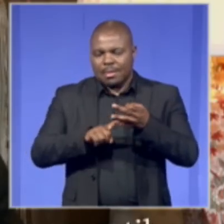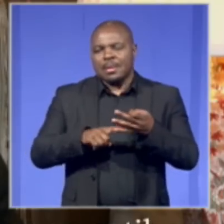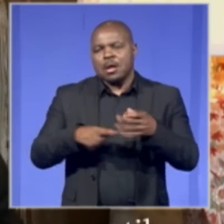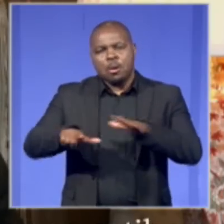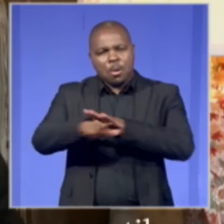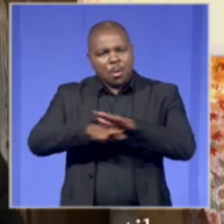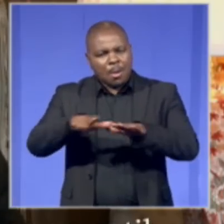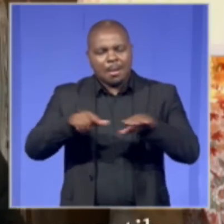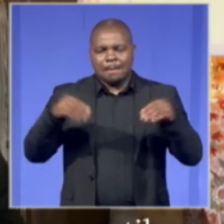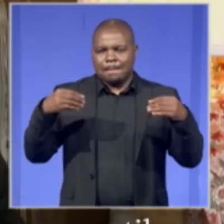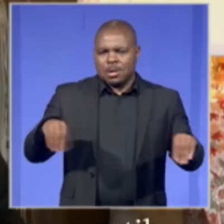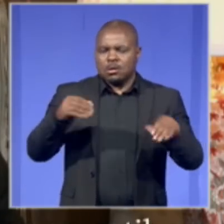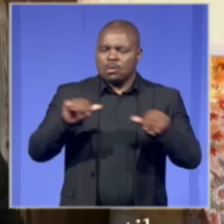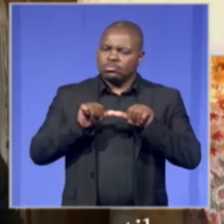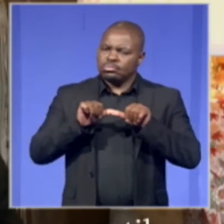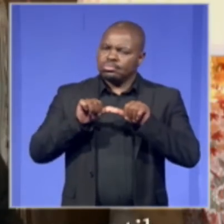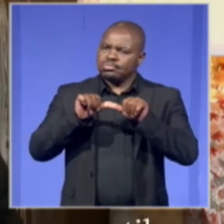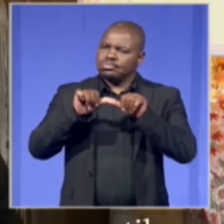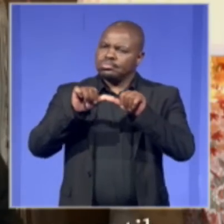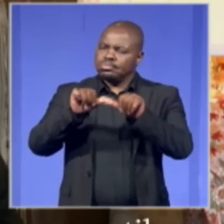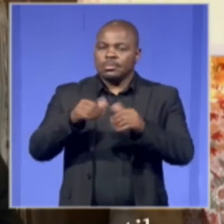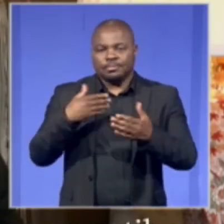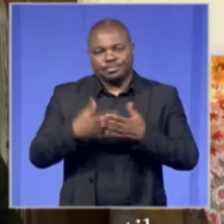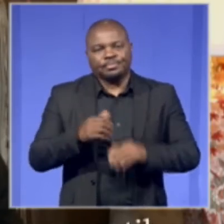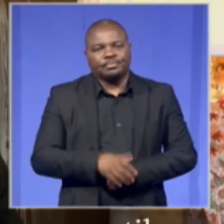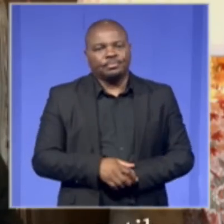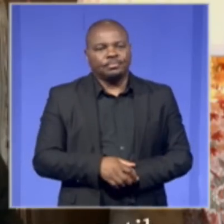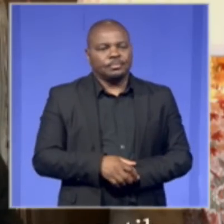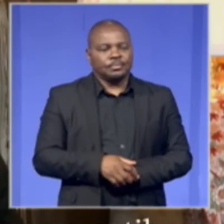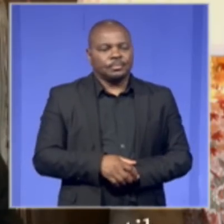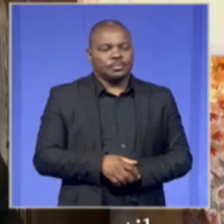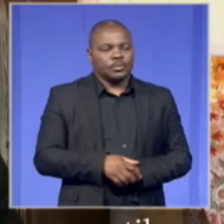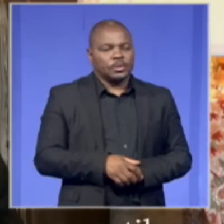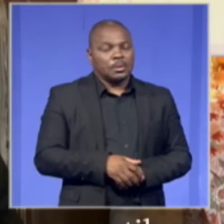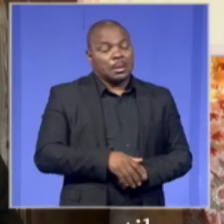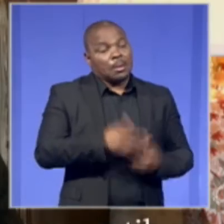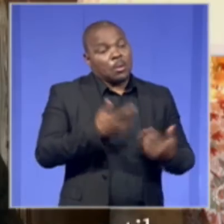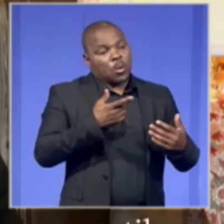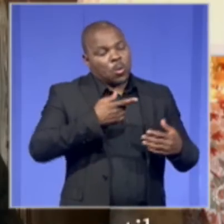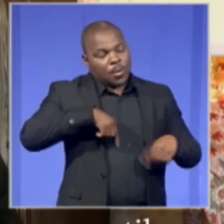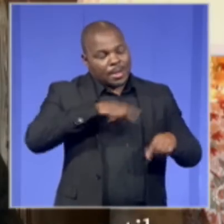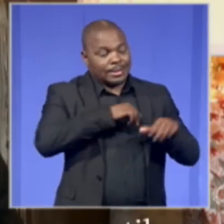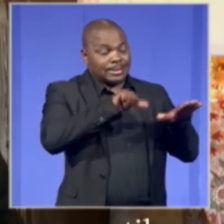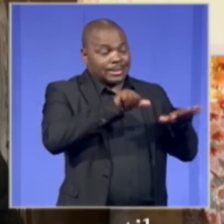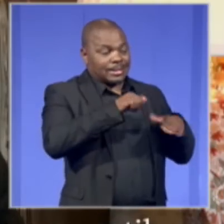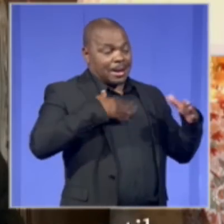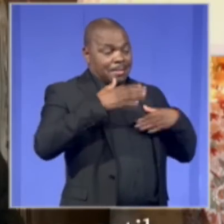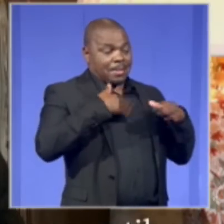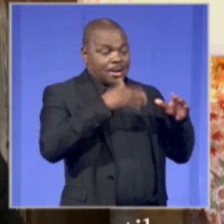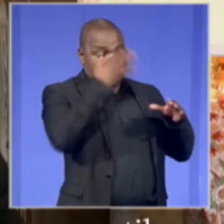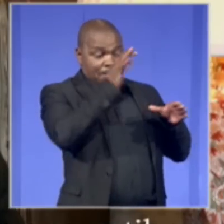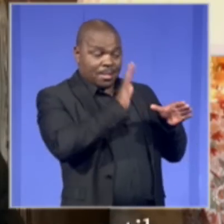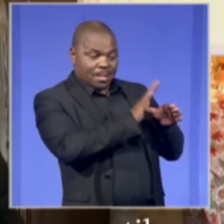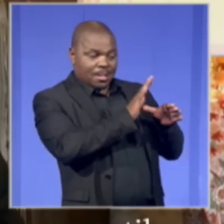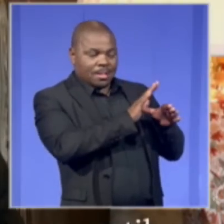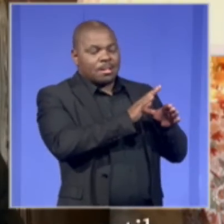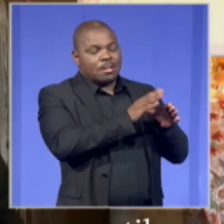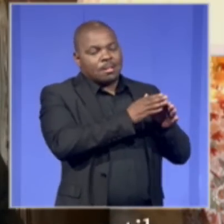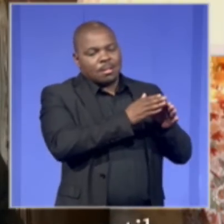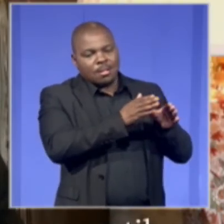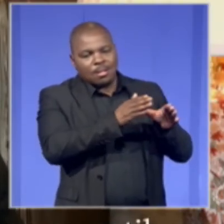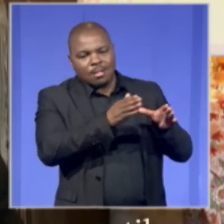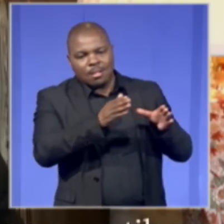sustained. The far-reaching economic reforms we started in the 6th administration are beginning to